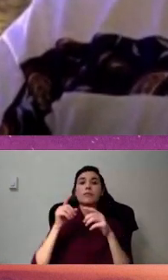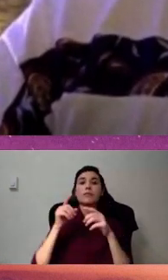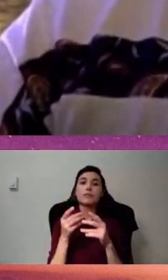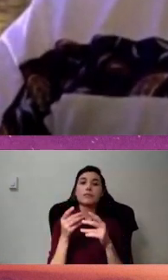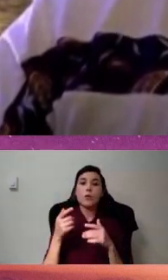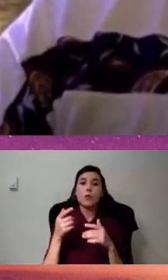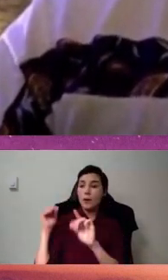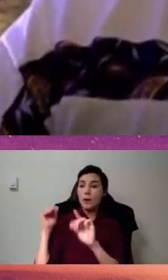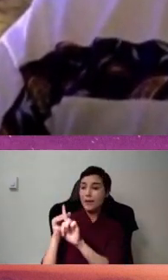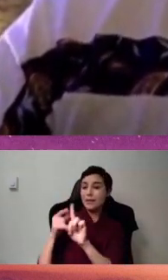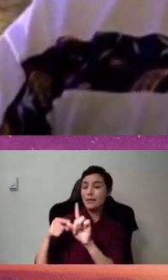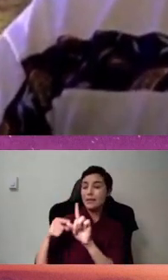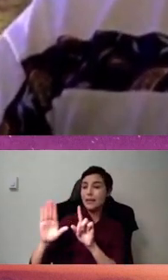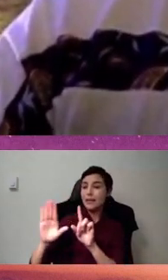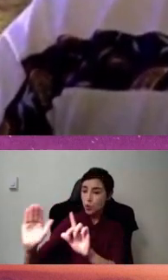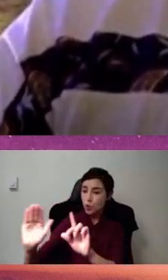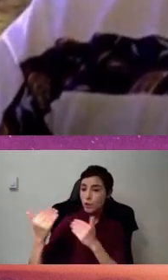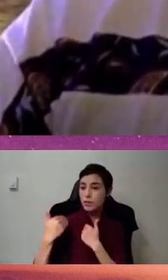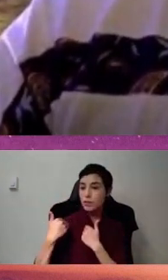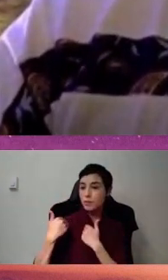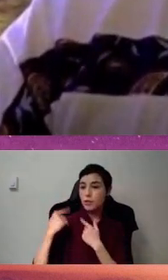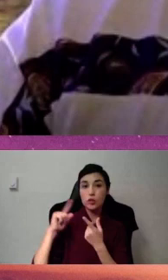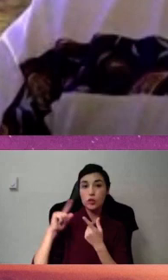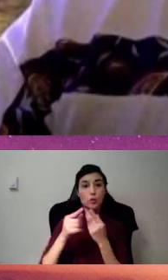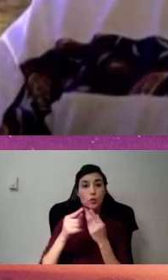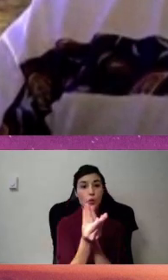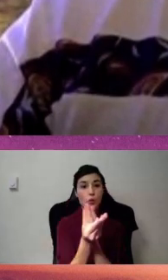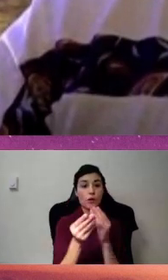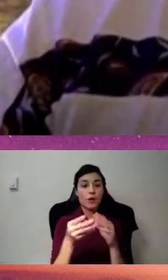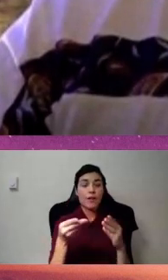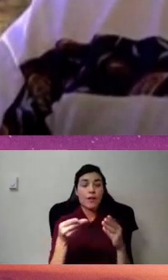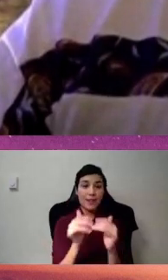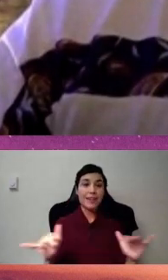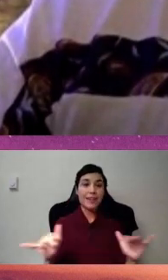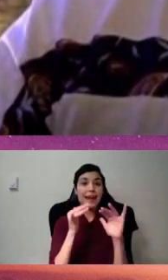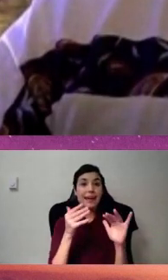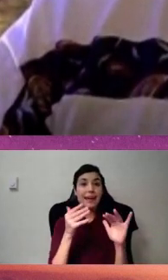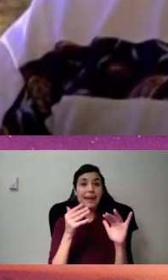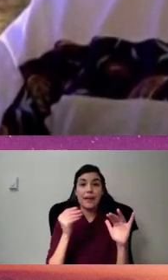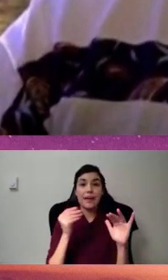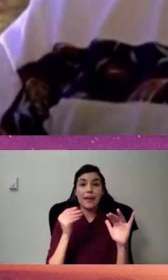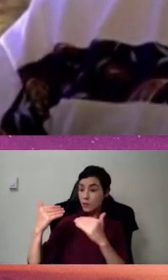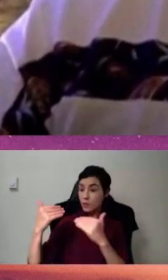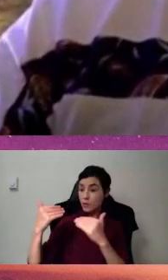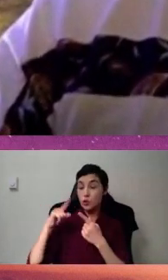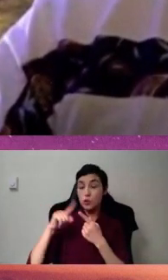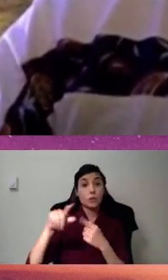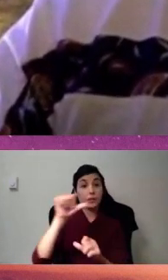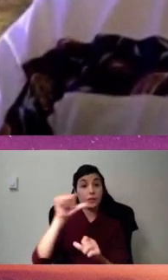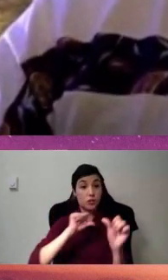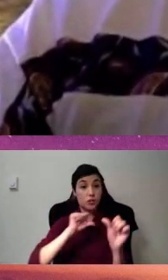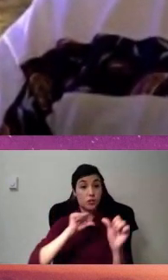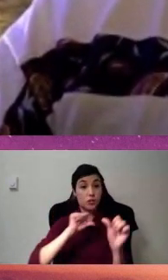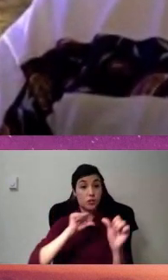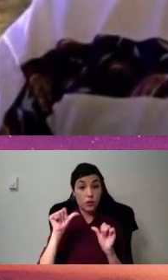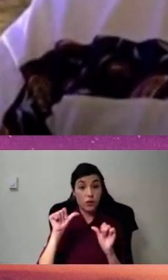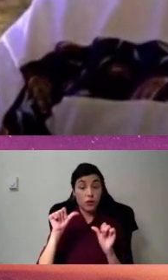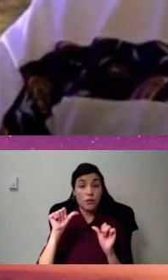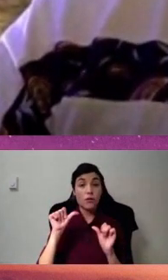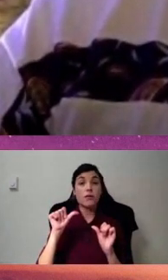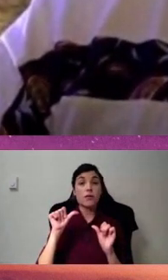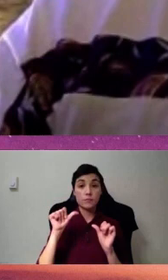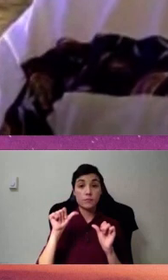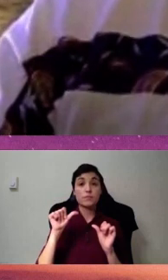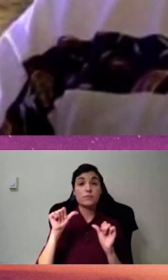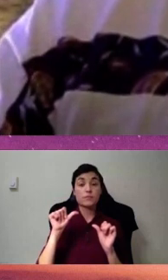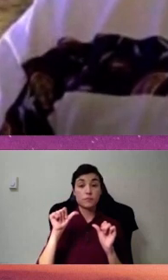as their duty to one another, and as to their, you know, they're the global nations as well, and to